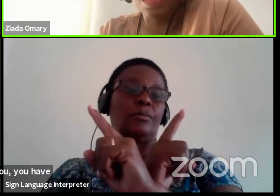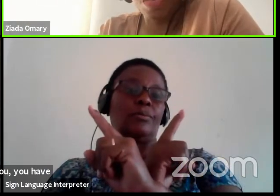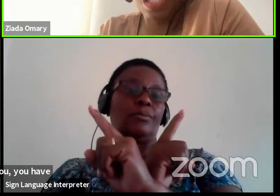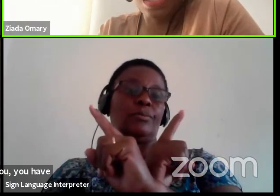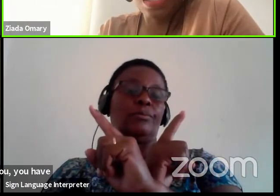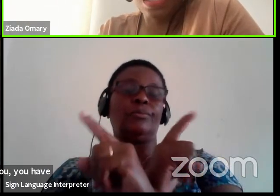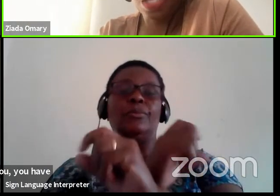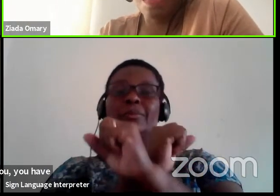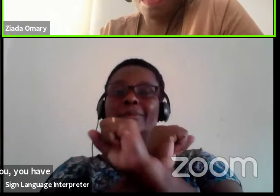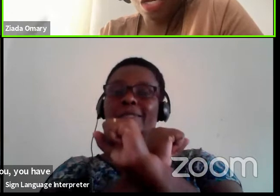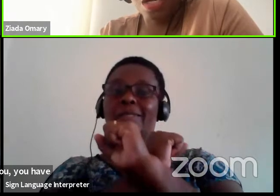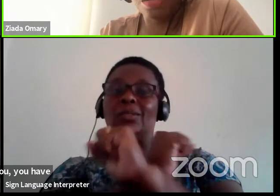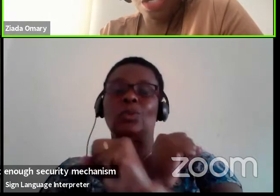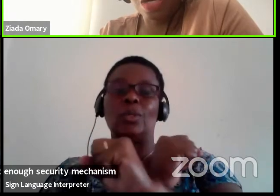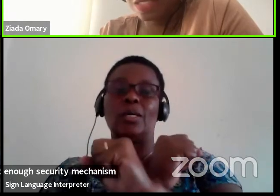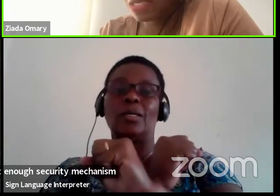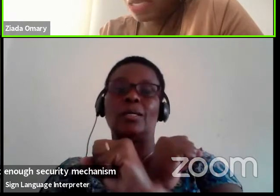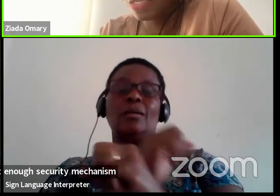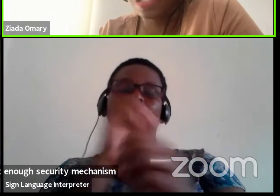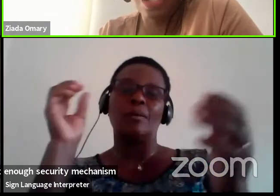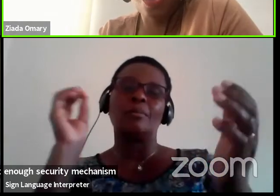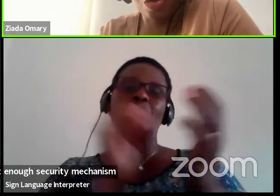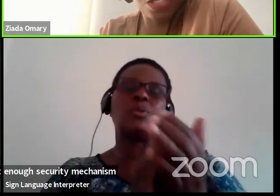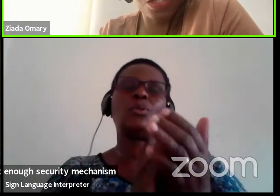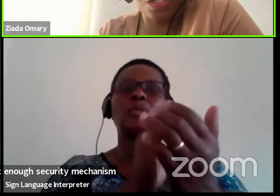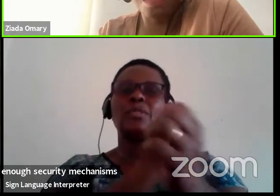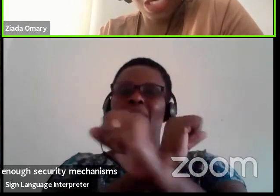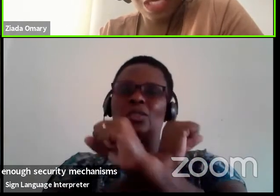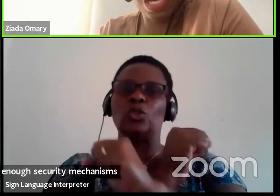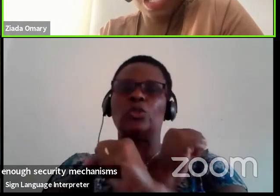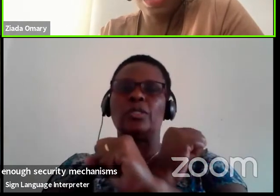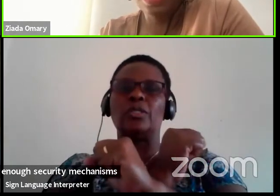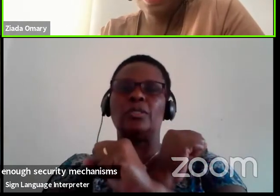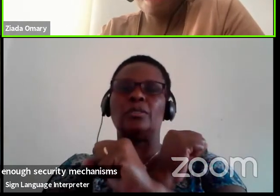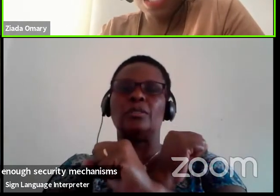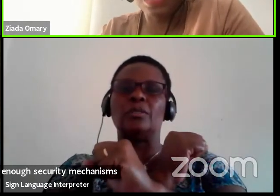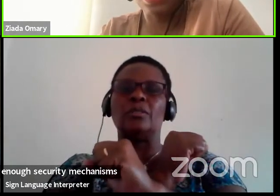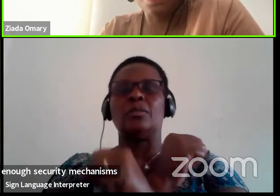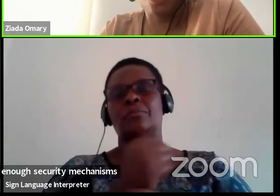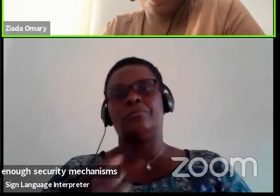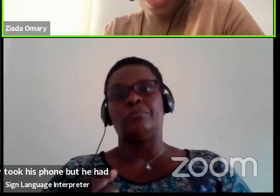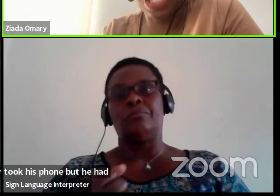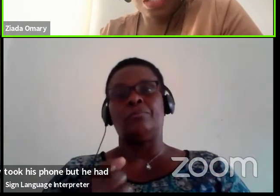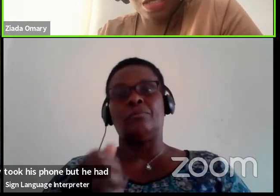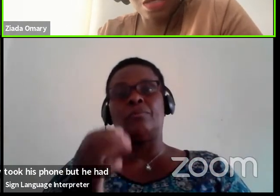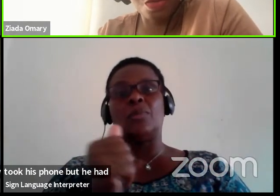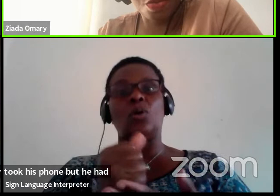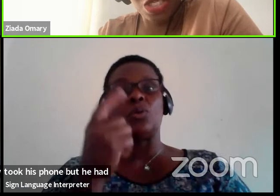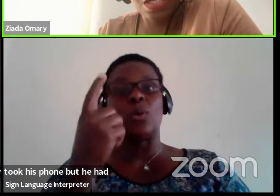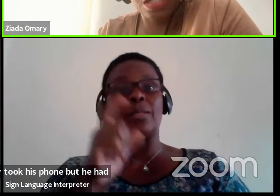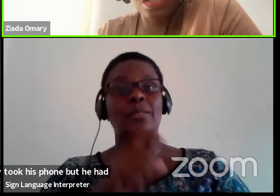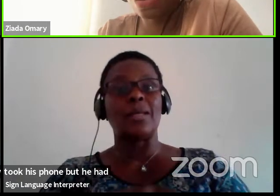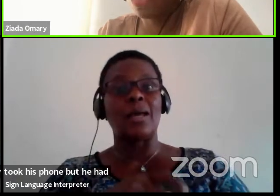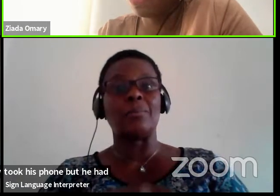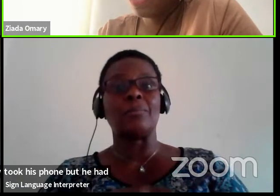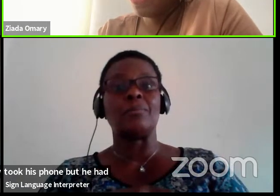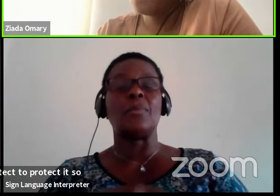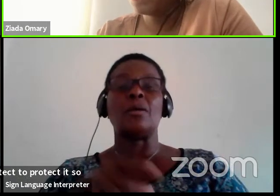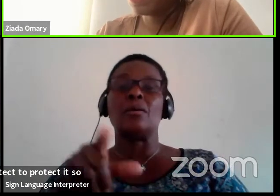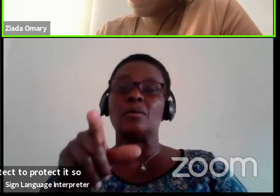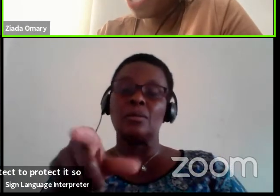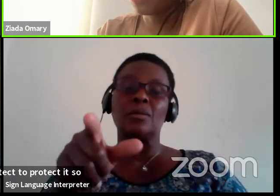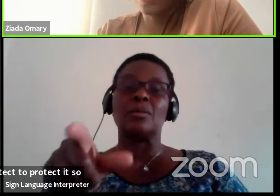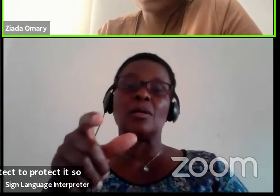enough security mechanisms. I remember Nicholas said that they took his phone, but he had mechanisms to protect it.